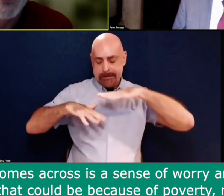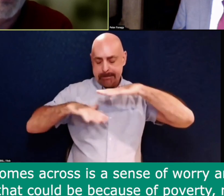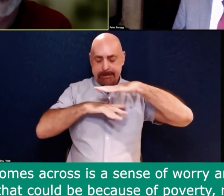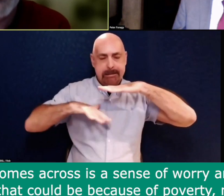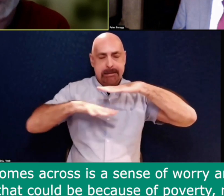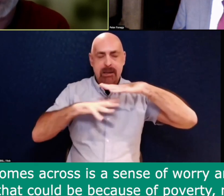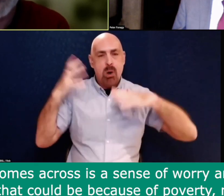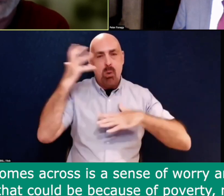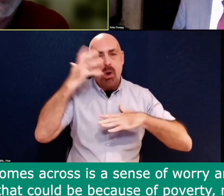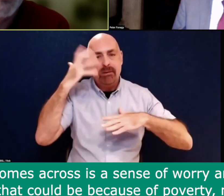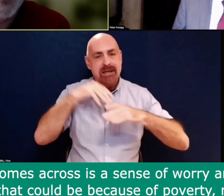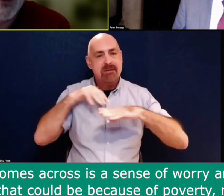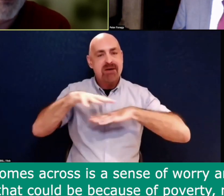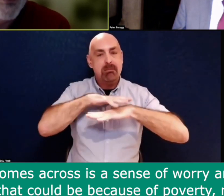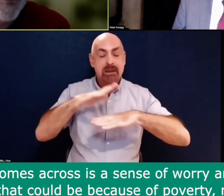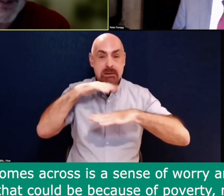family. And that could be because of